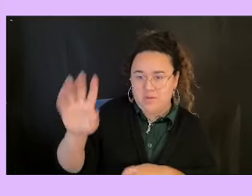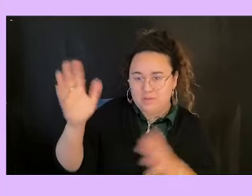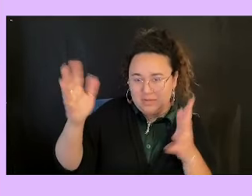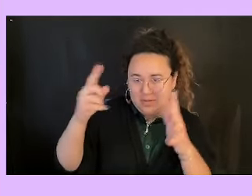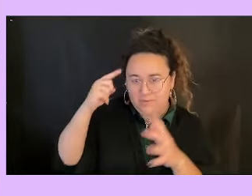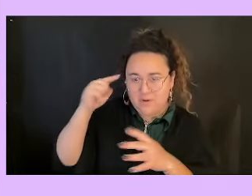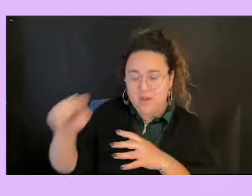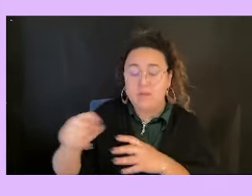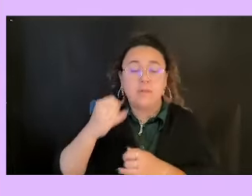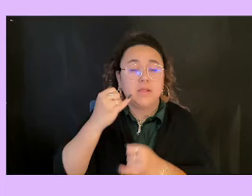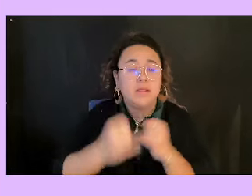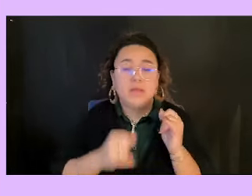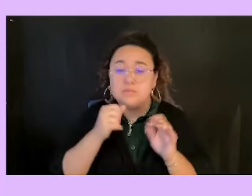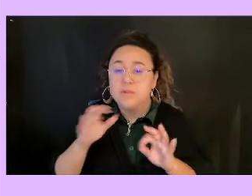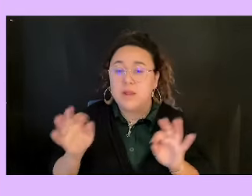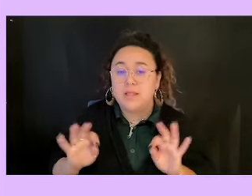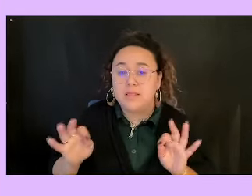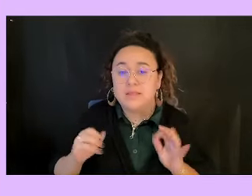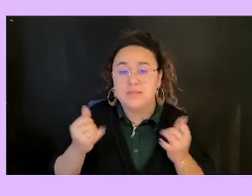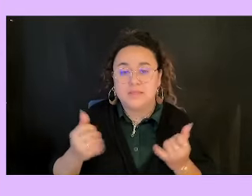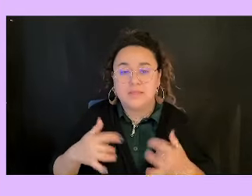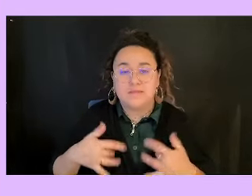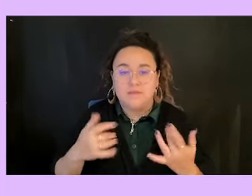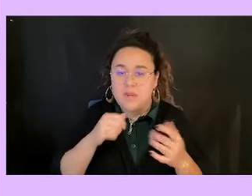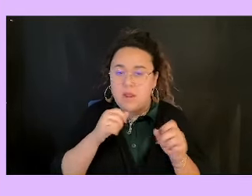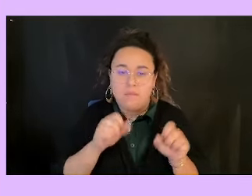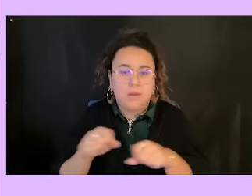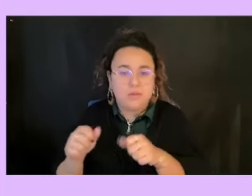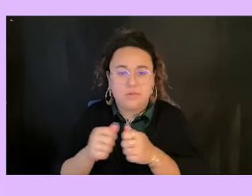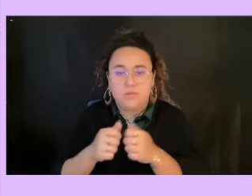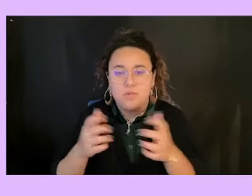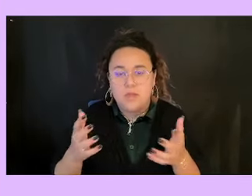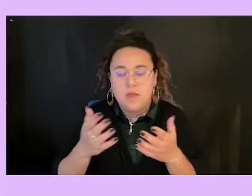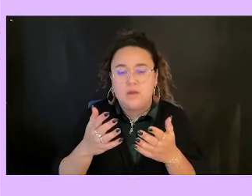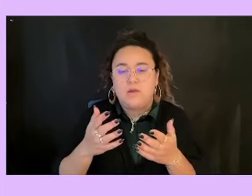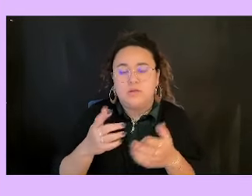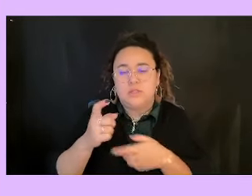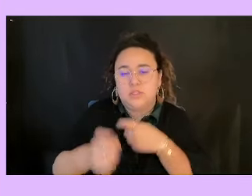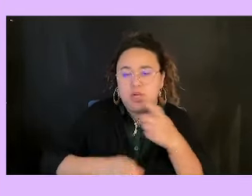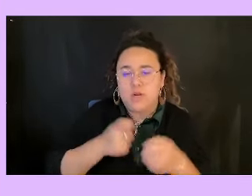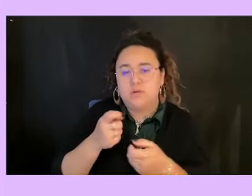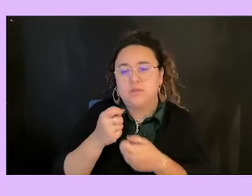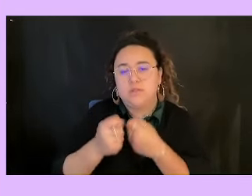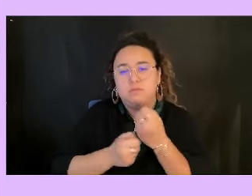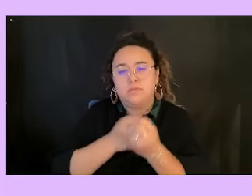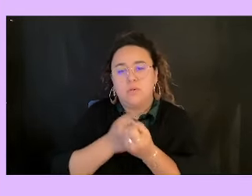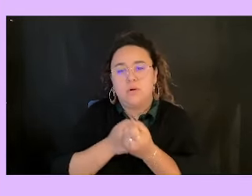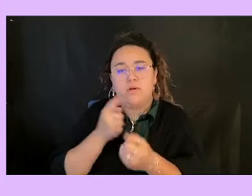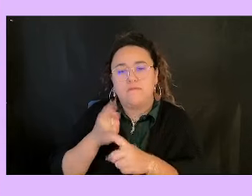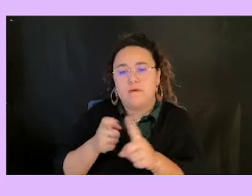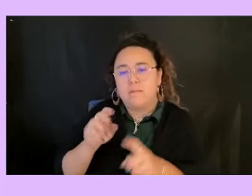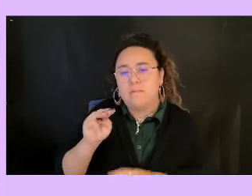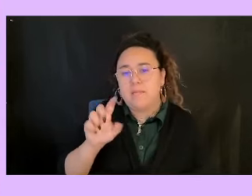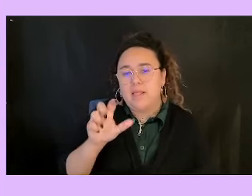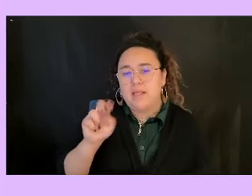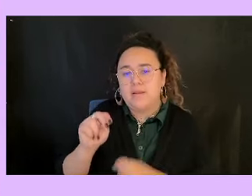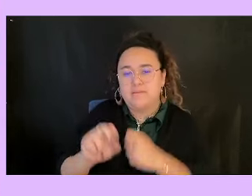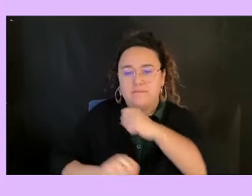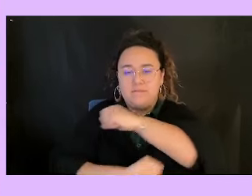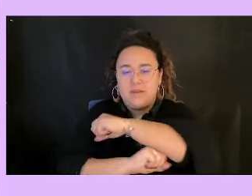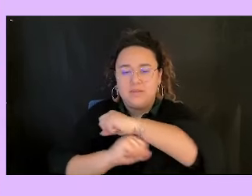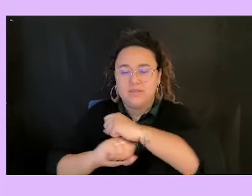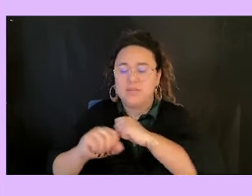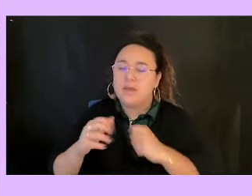like to acknowledge that this event would not be possible without the generous support of the Mellon Foundation. Lift up that Stephanie is here with